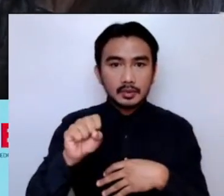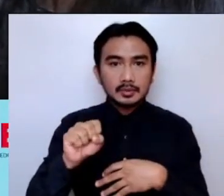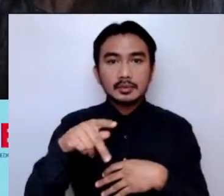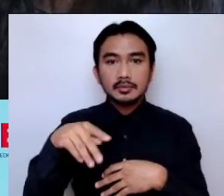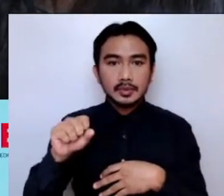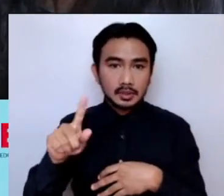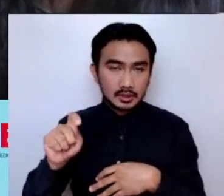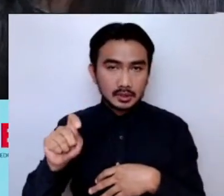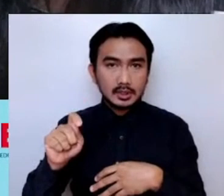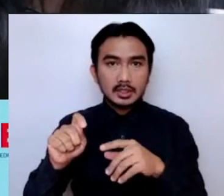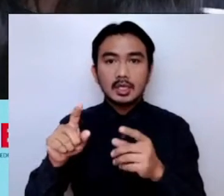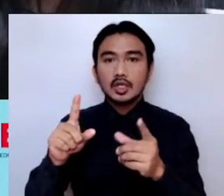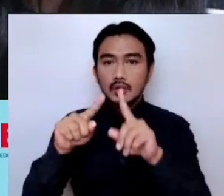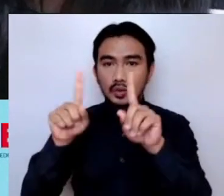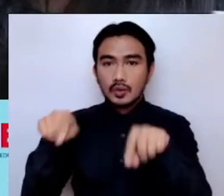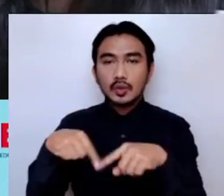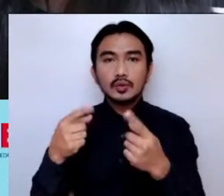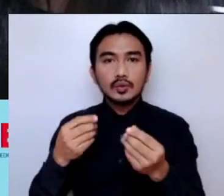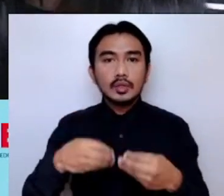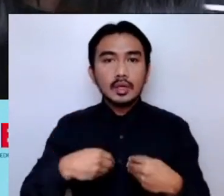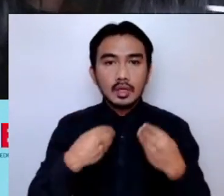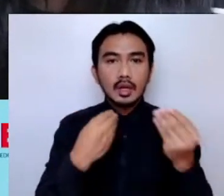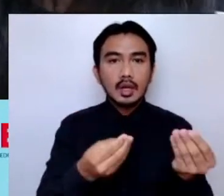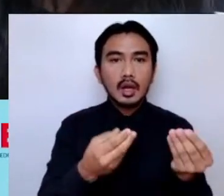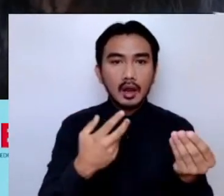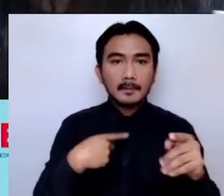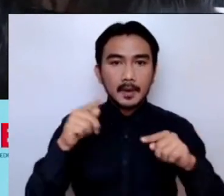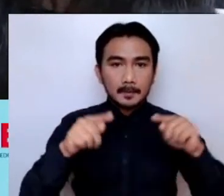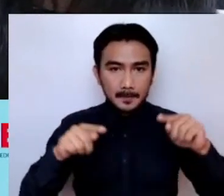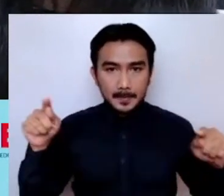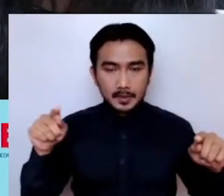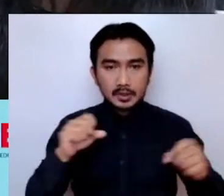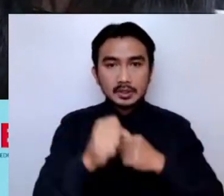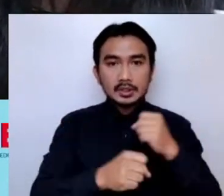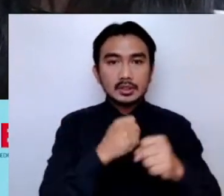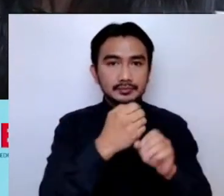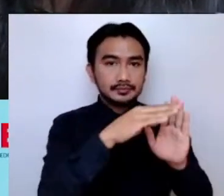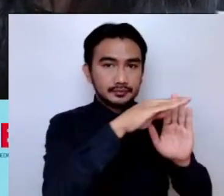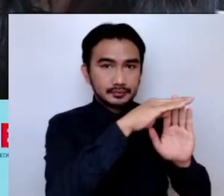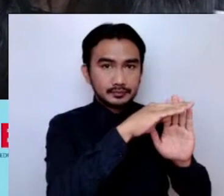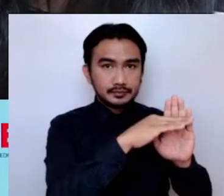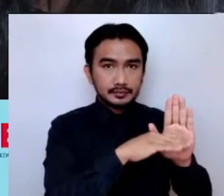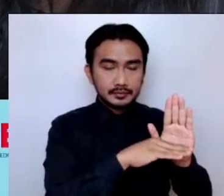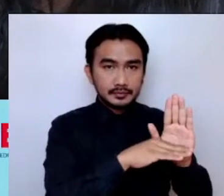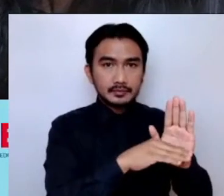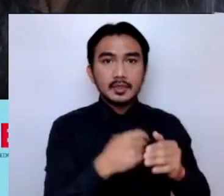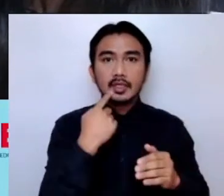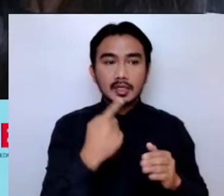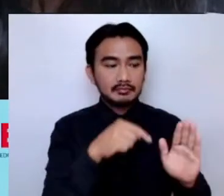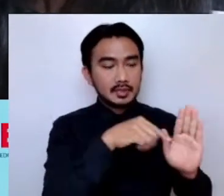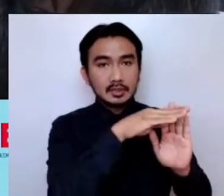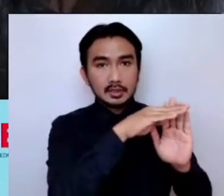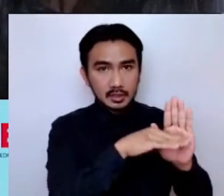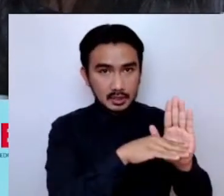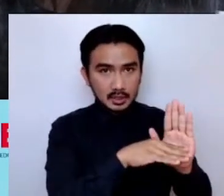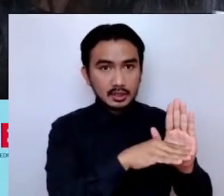BHROD will issue the multi-year RPMS-PPST guidelines. Meaning, in the said guidelines, we will be able to map